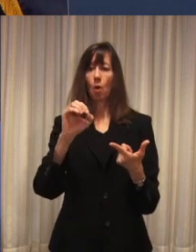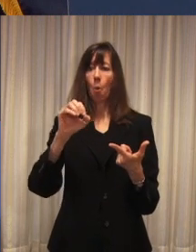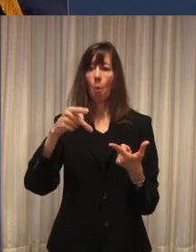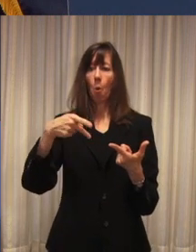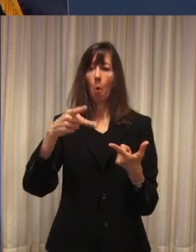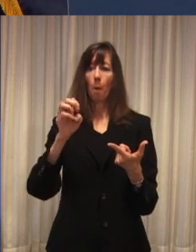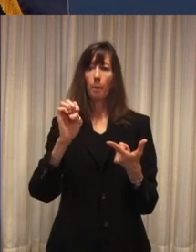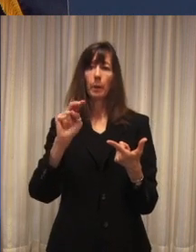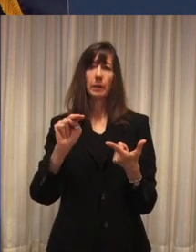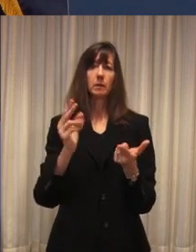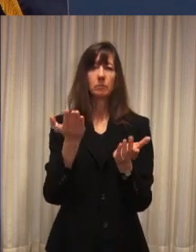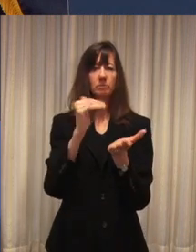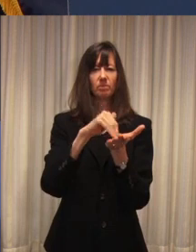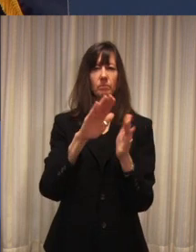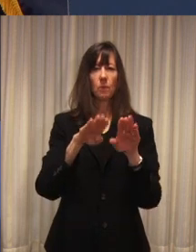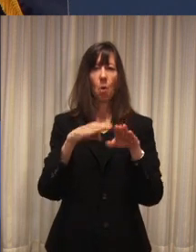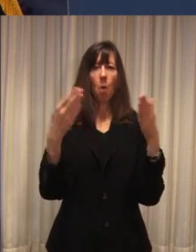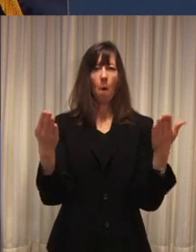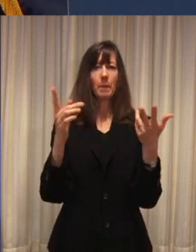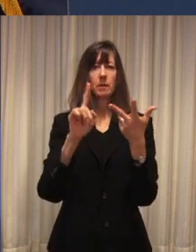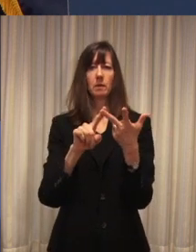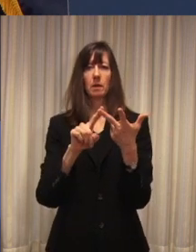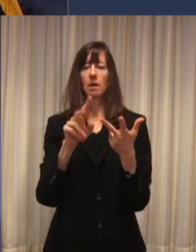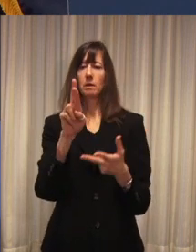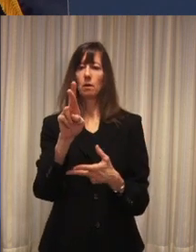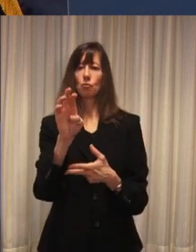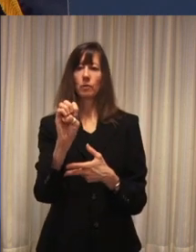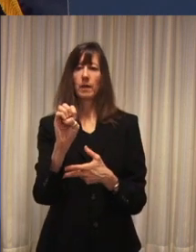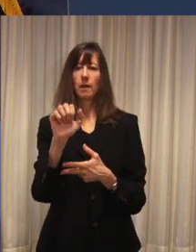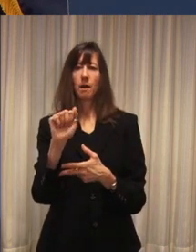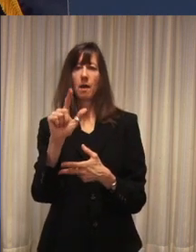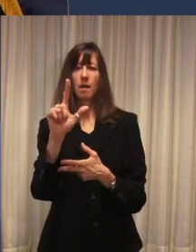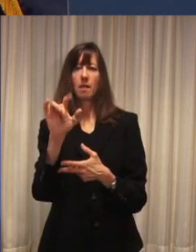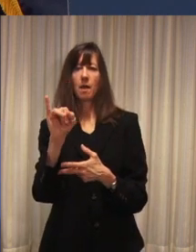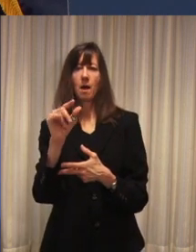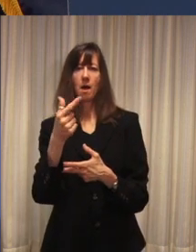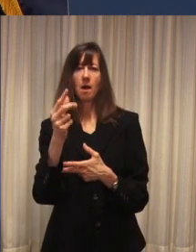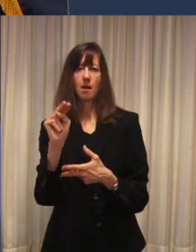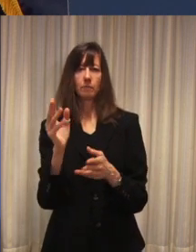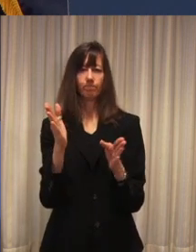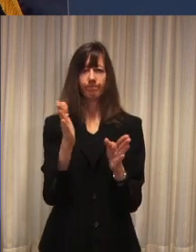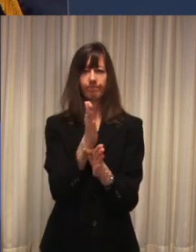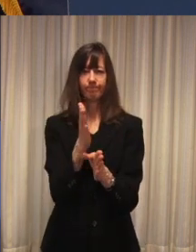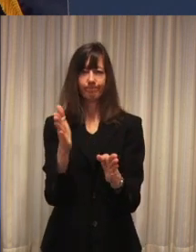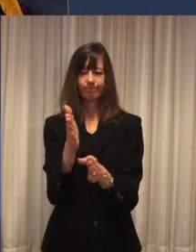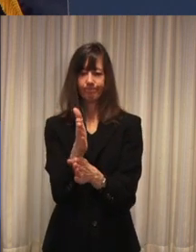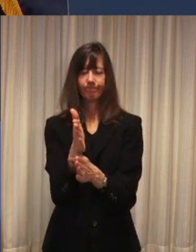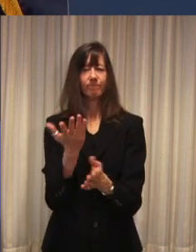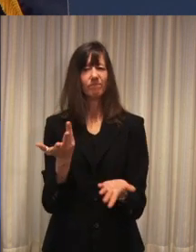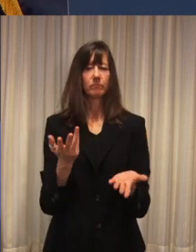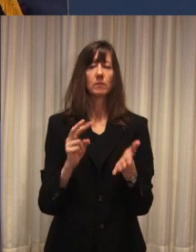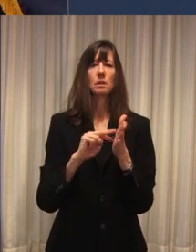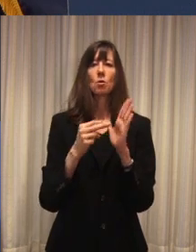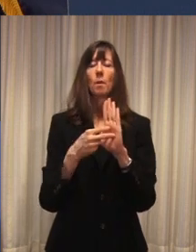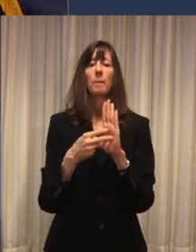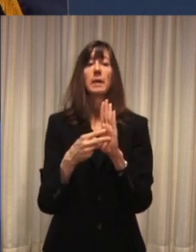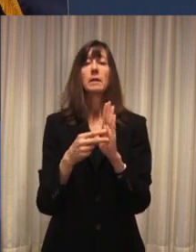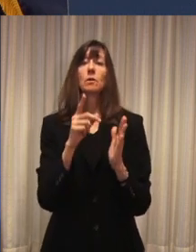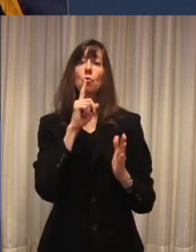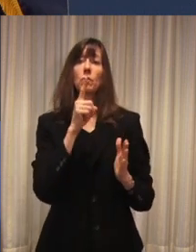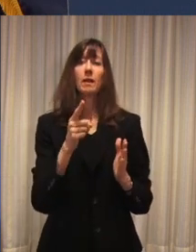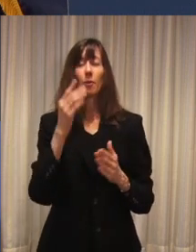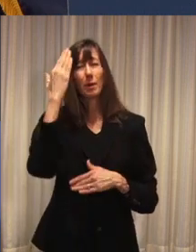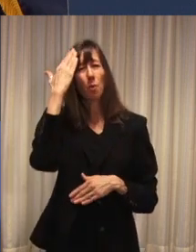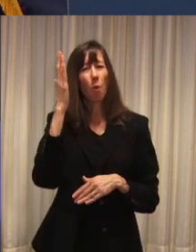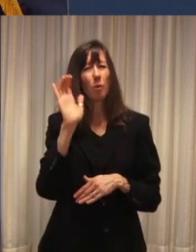what this is really about is we know the impact that almost in one fell swoop, closing the whole economy, we